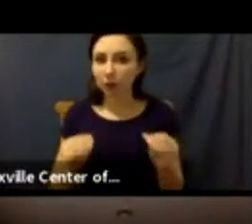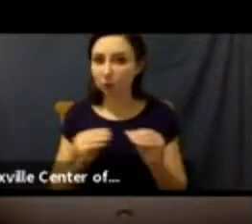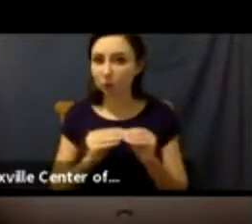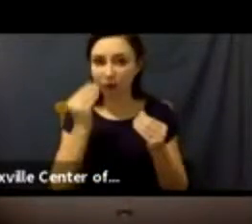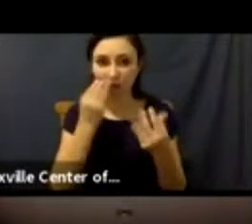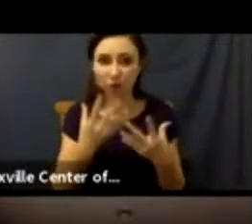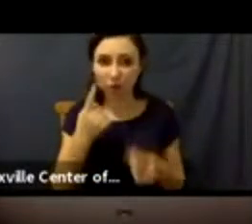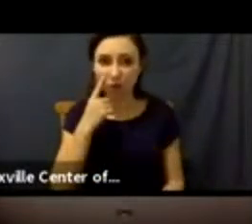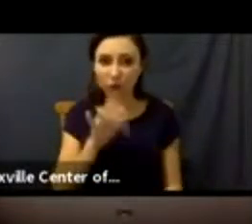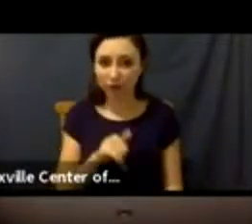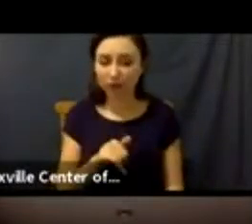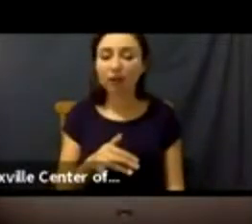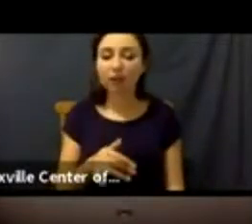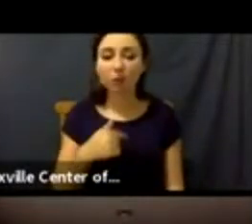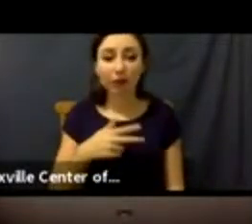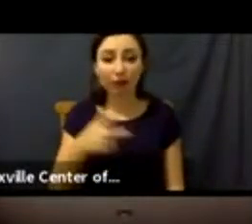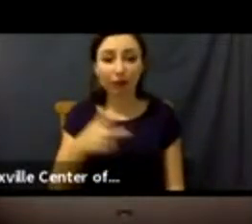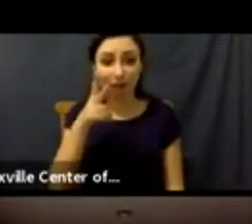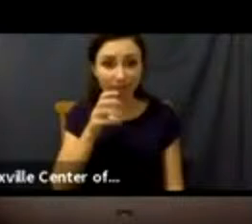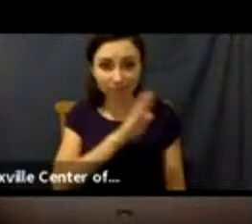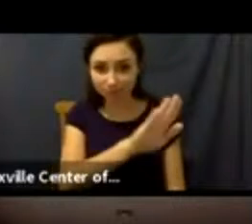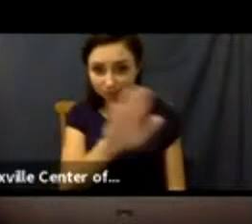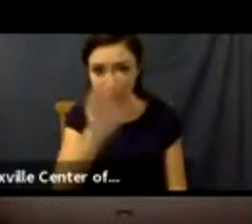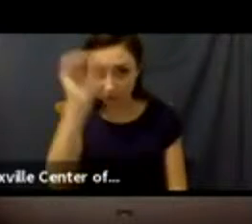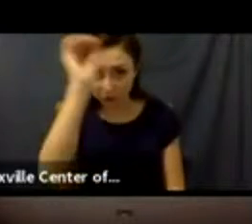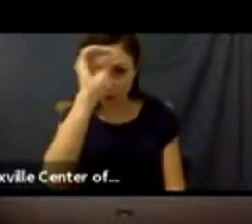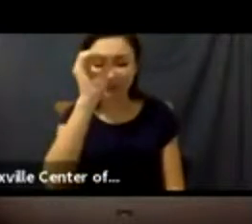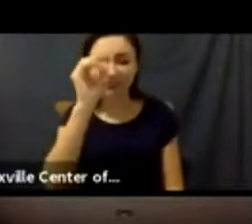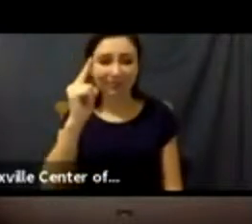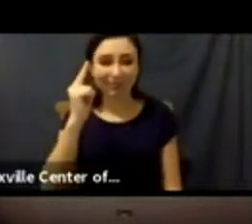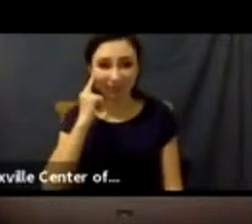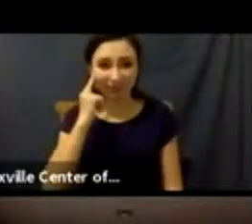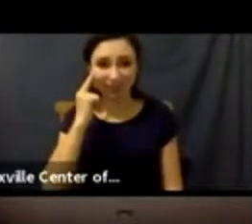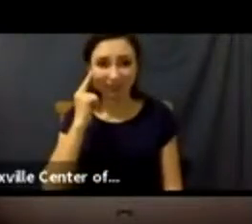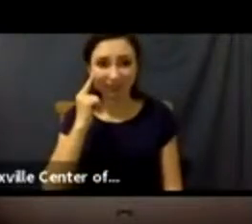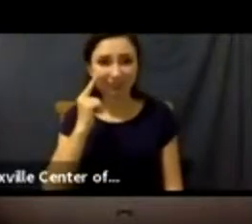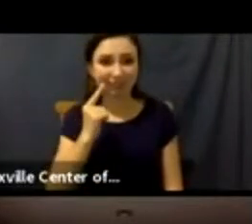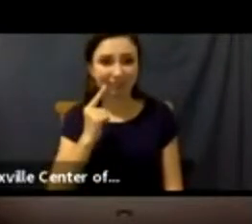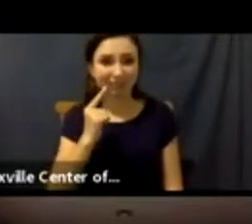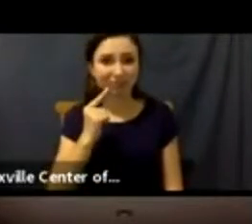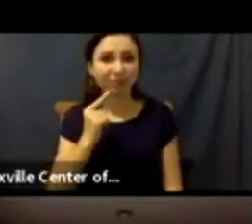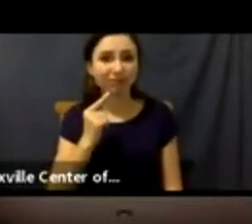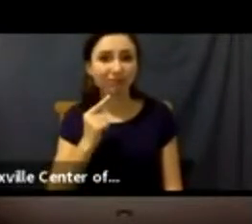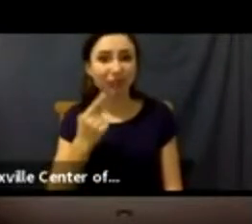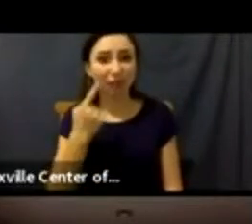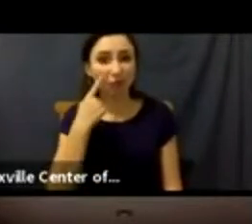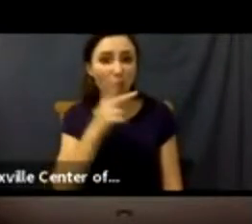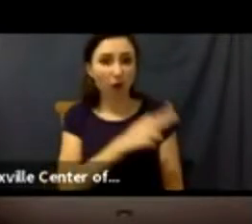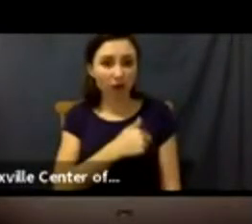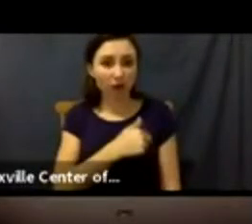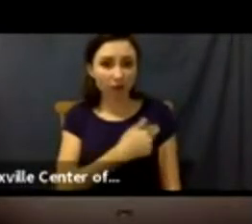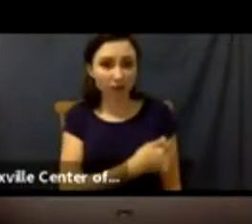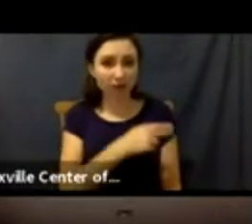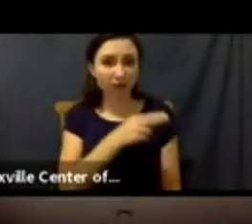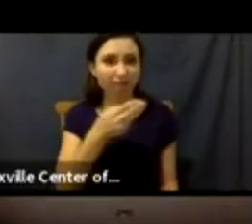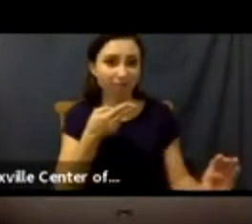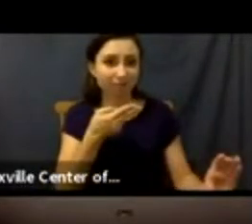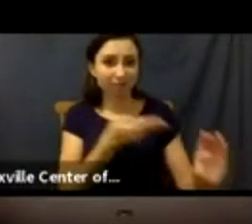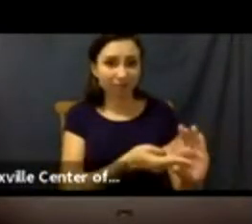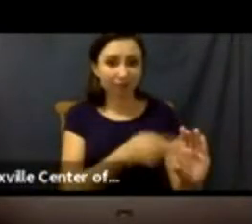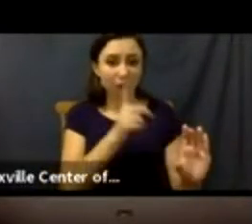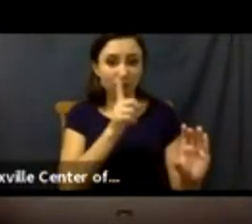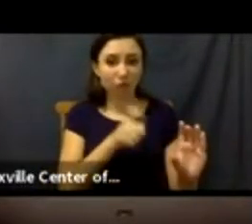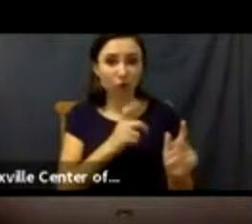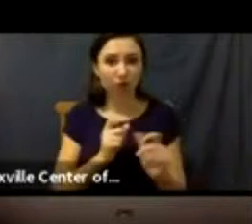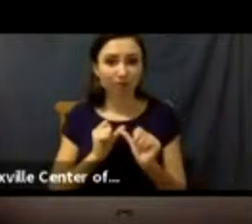what I hear y'all saying is that sounds like with the hospitalizations, we're going to kind of stick to the